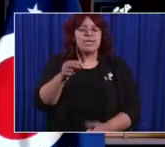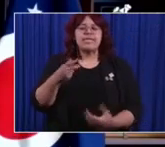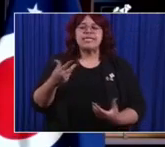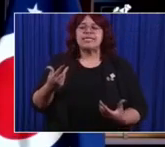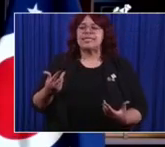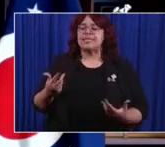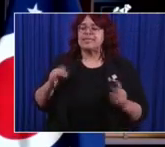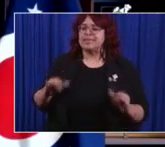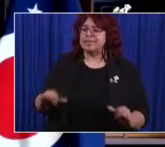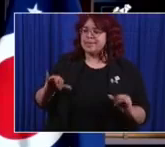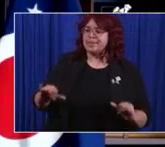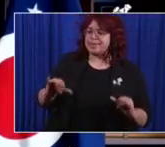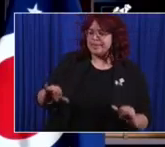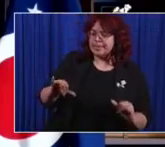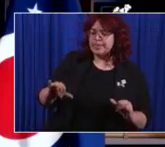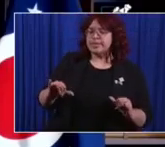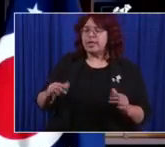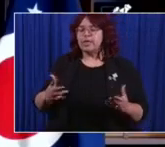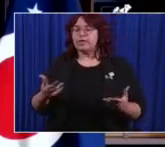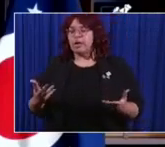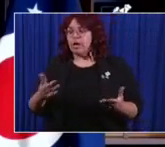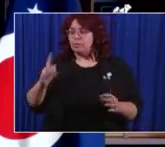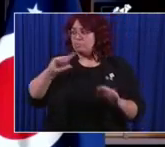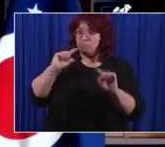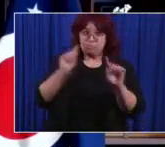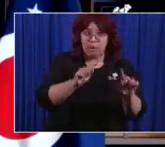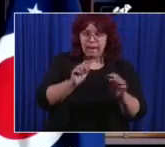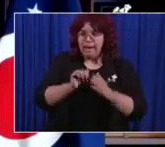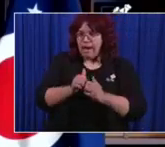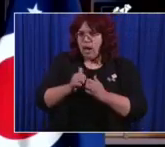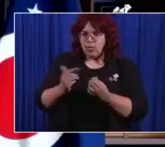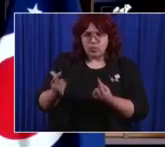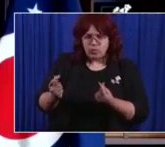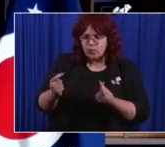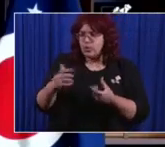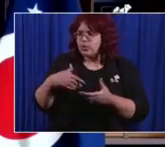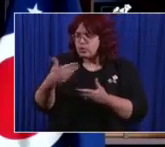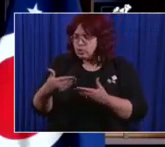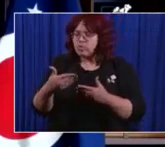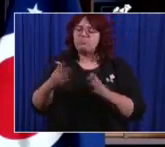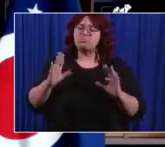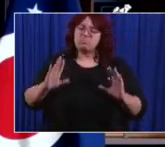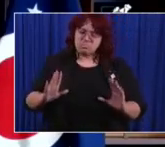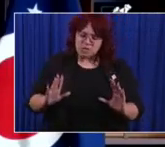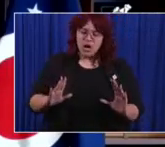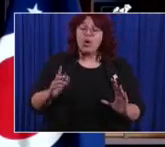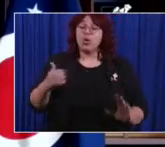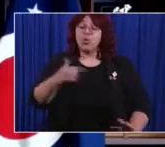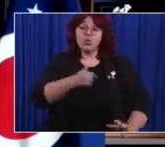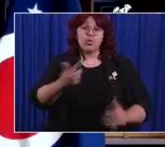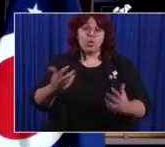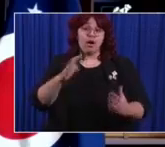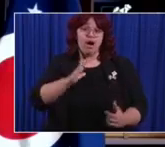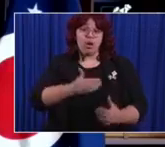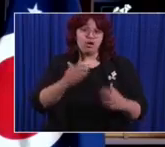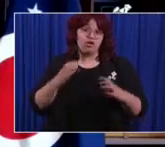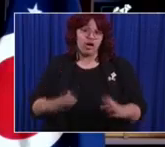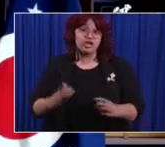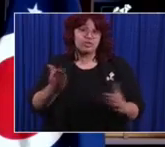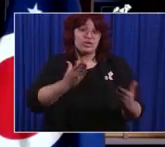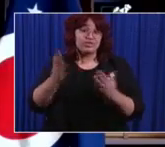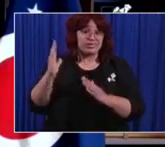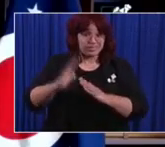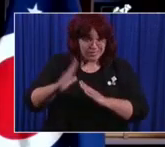on improving our technology and our access and our customer service. And so what you